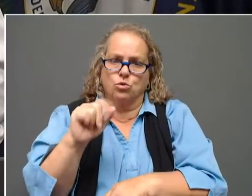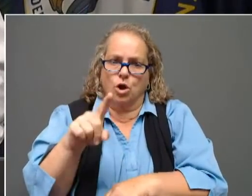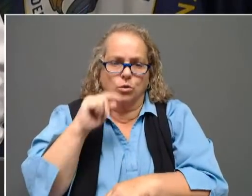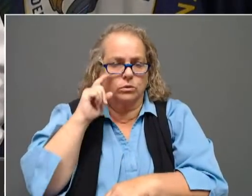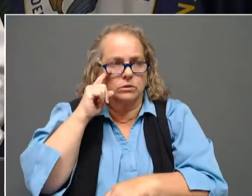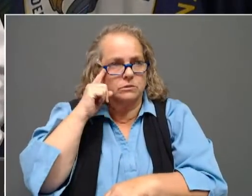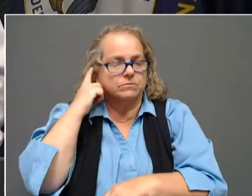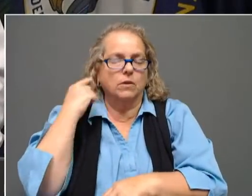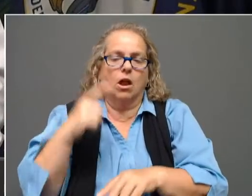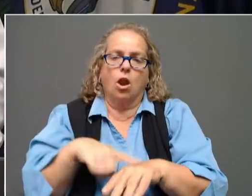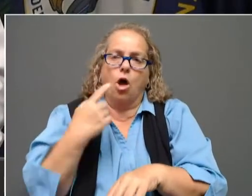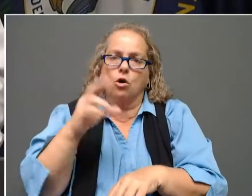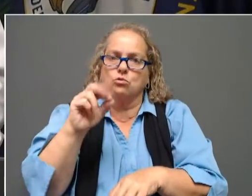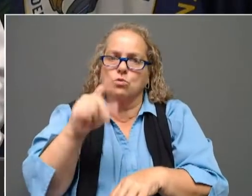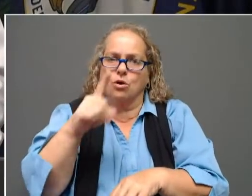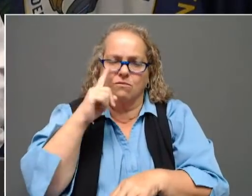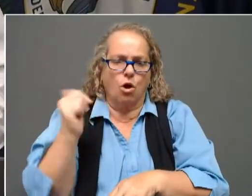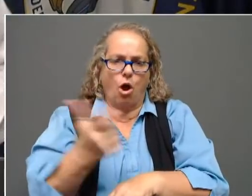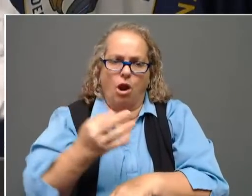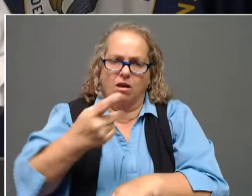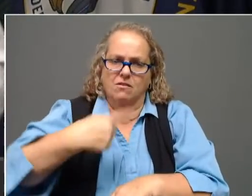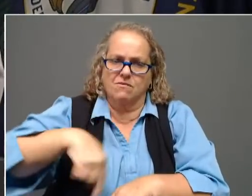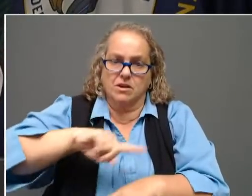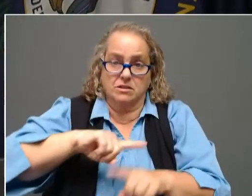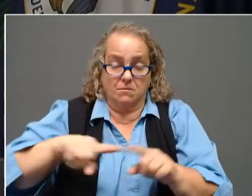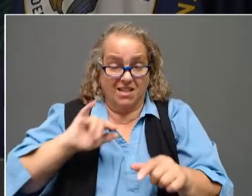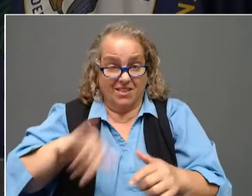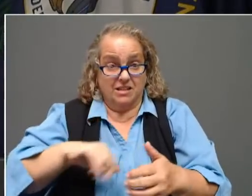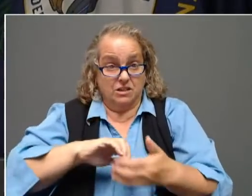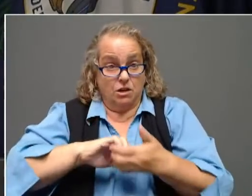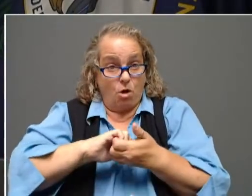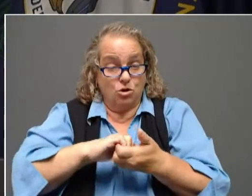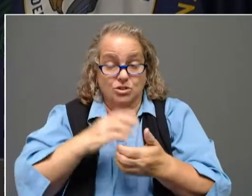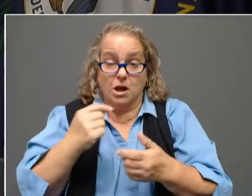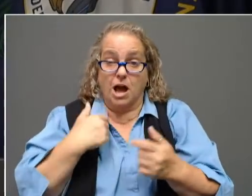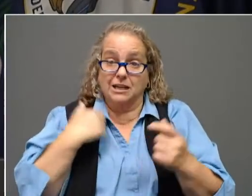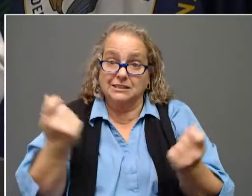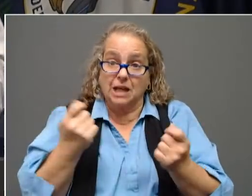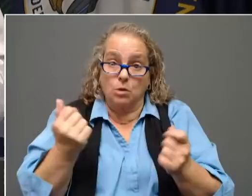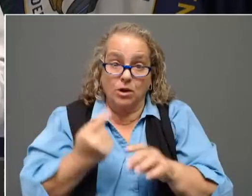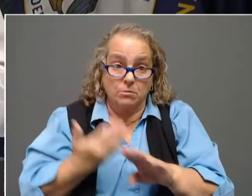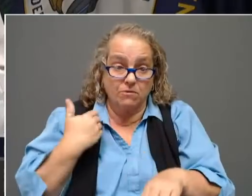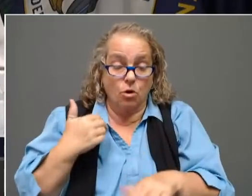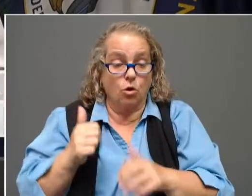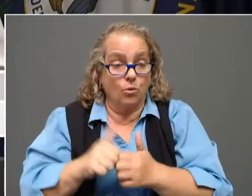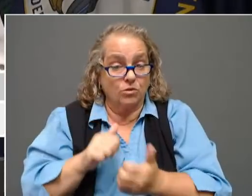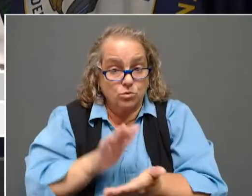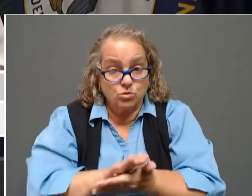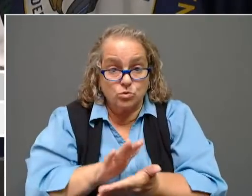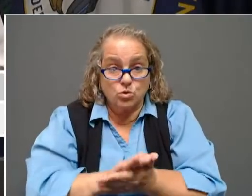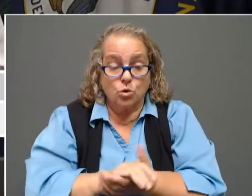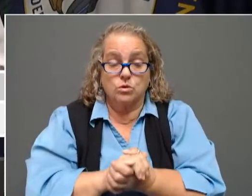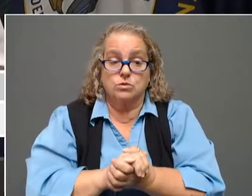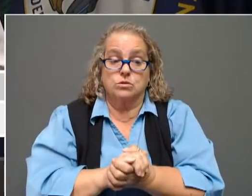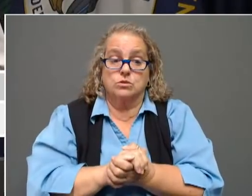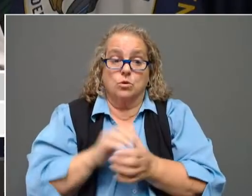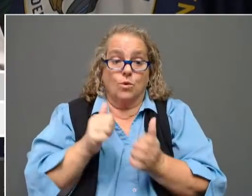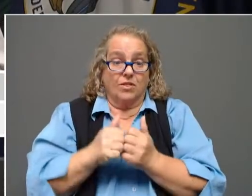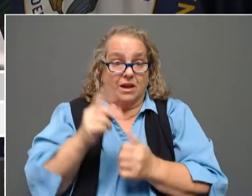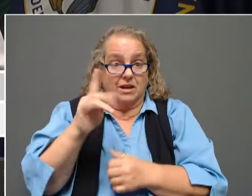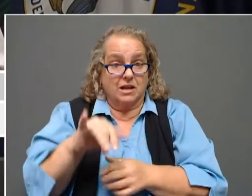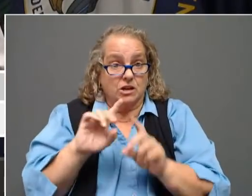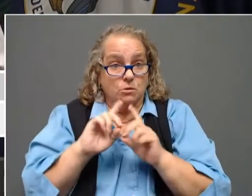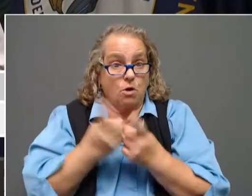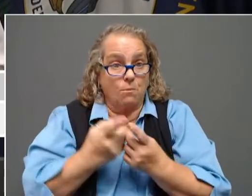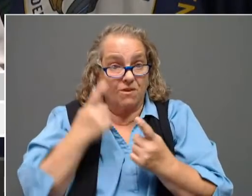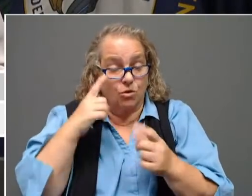us. But these partnerships, and I've celebrated this before, whether it be with the schools, whether it be with the Kentucky Department for Education,